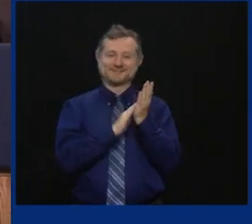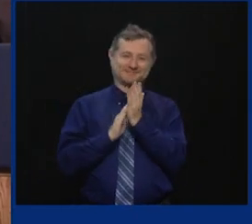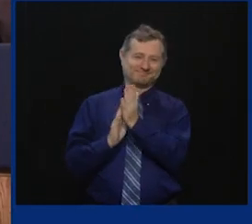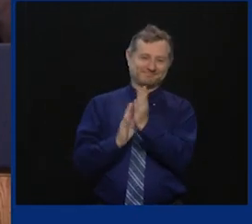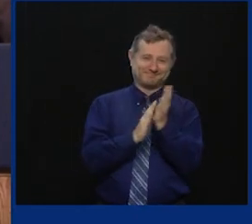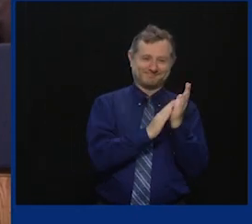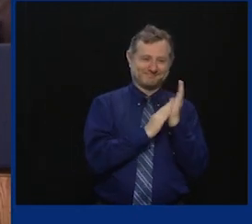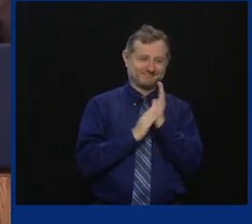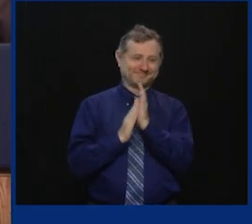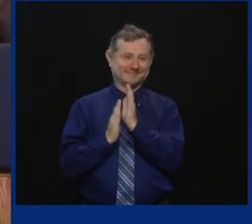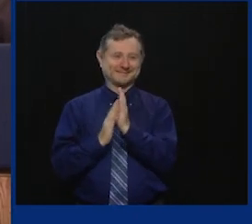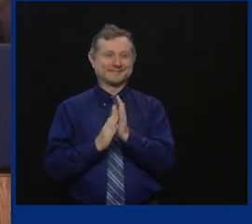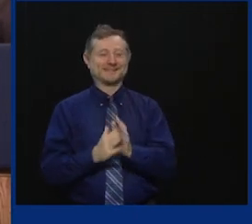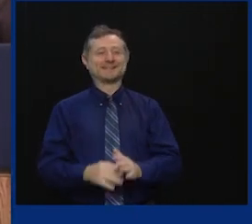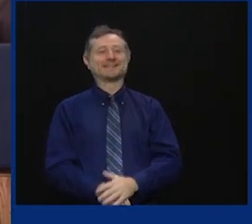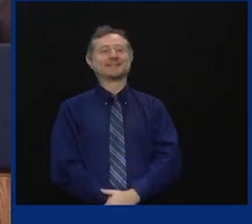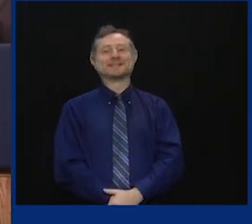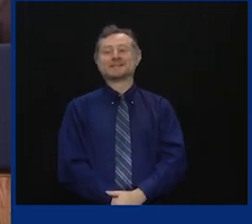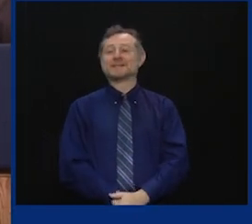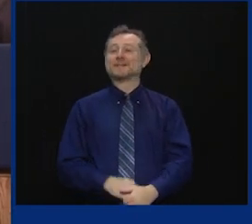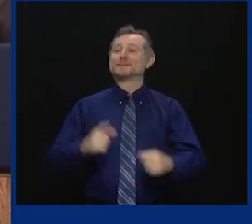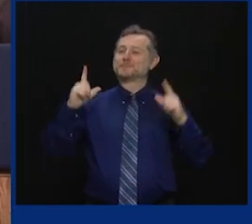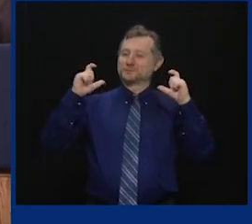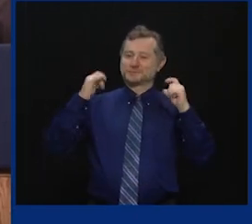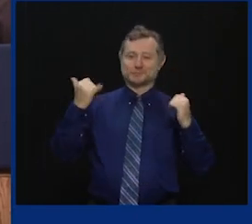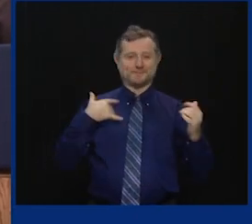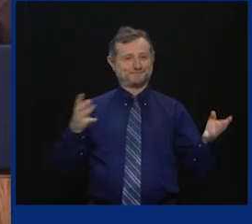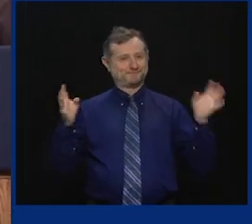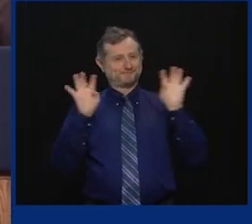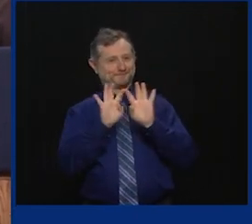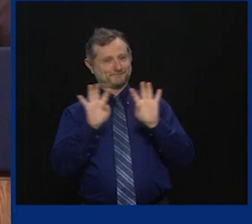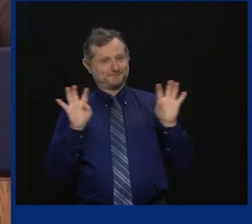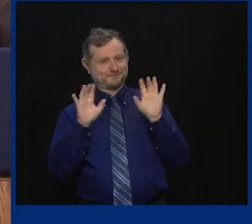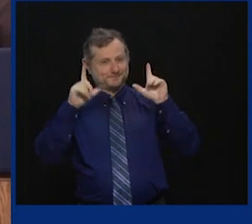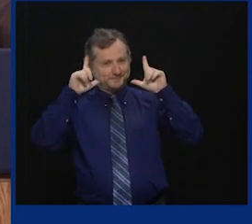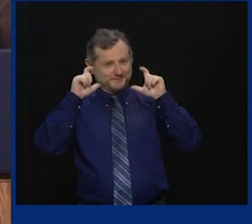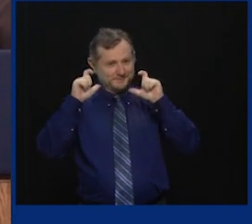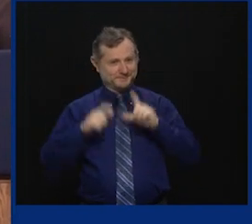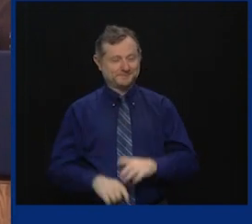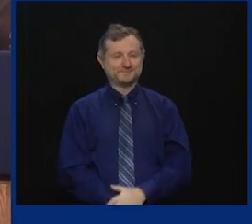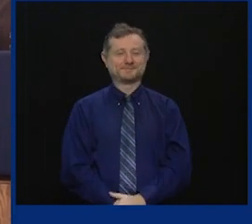take the first picture. Everyone got a shot? I got our picture. Everybody look right over here, please.